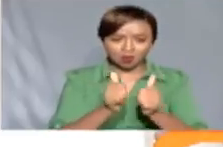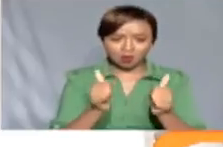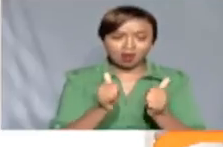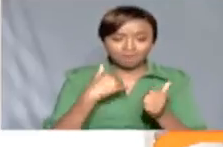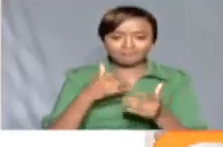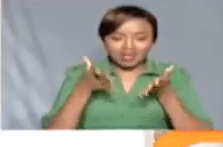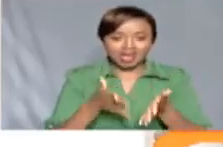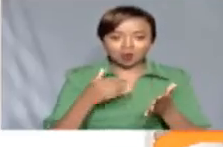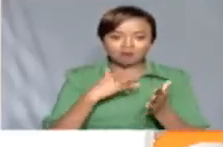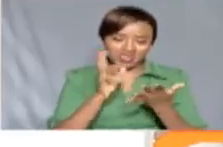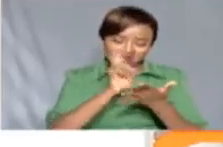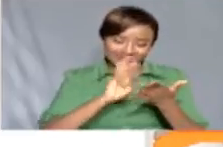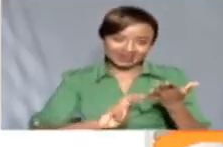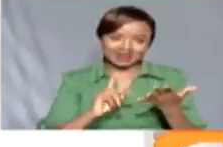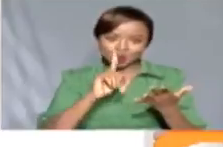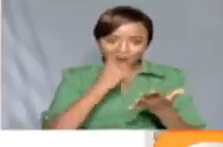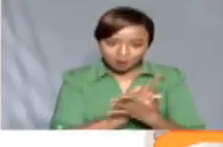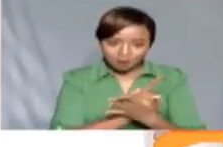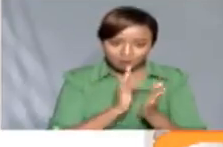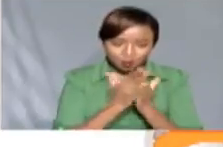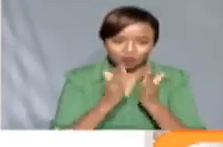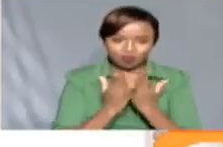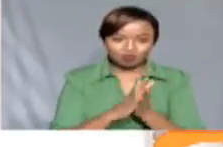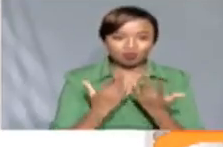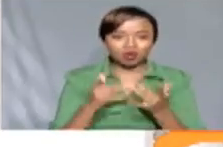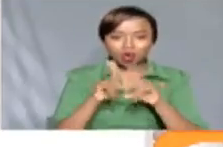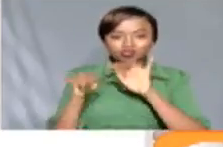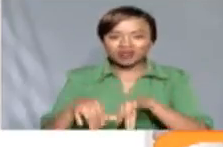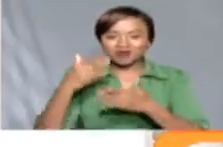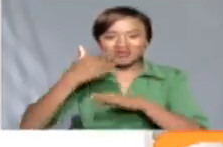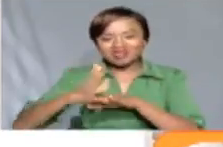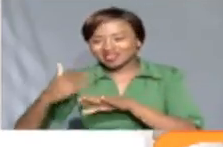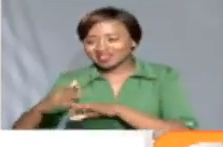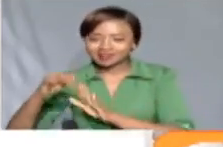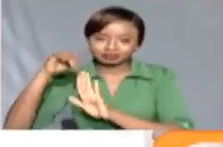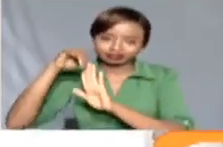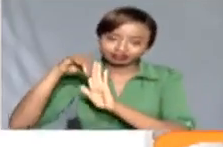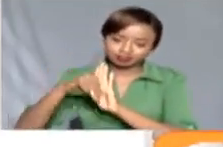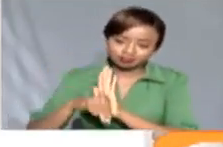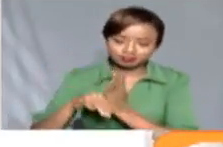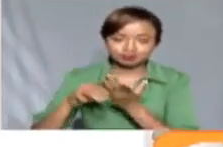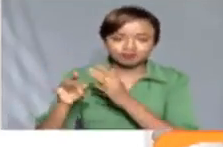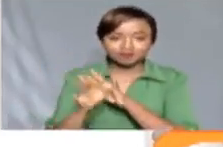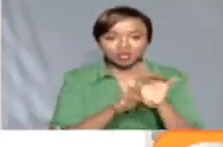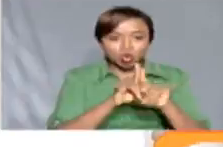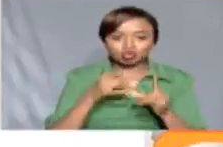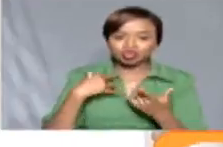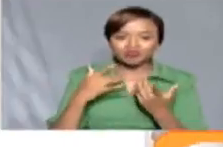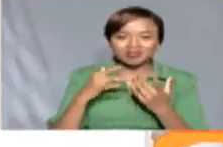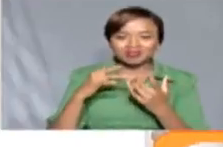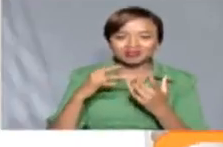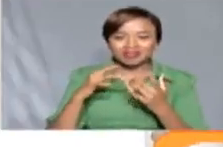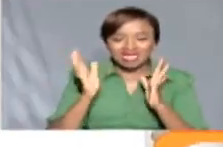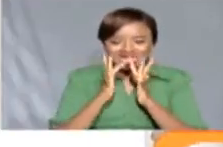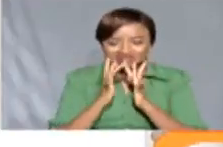week. All my expenditure has fallen off a cliff now that I have nowhere to go to. Also cut off so much noise